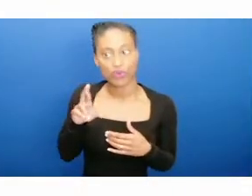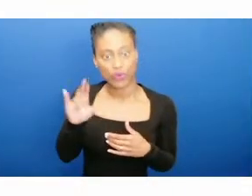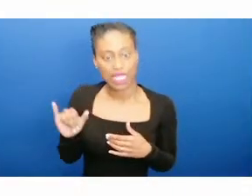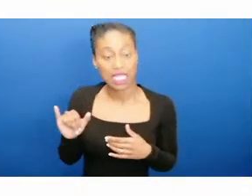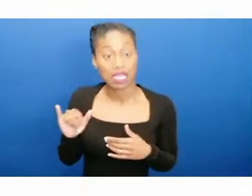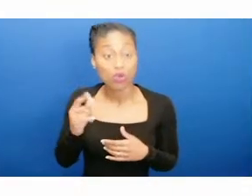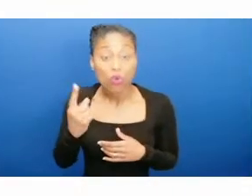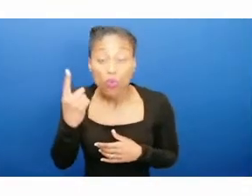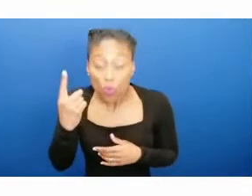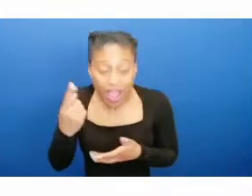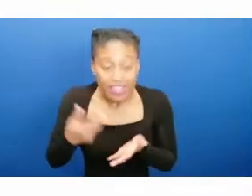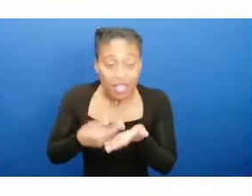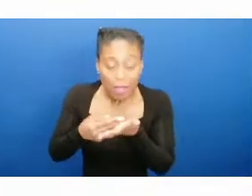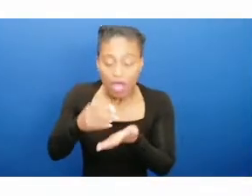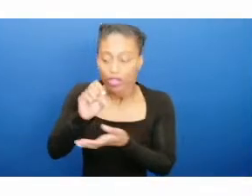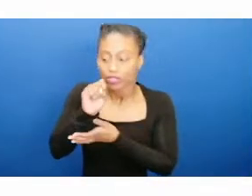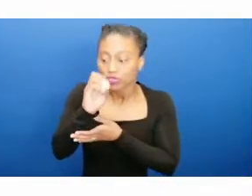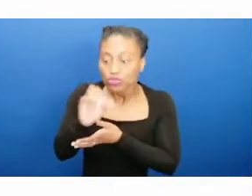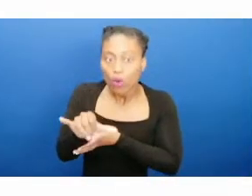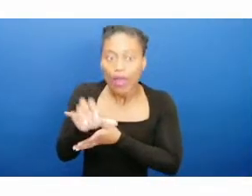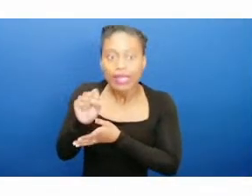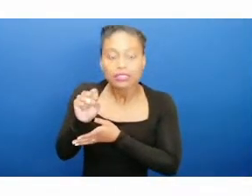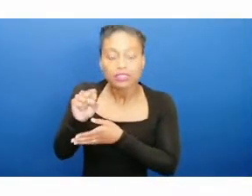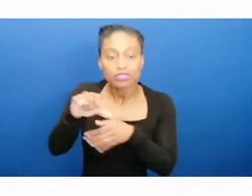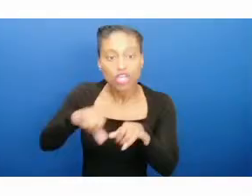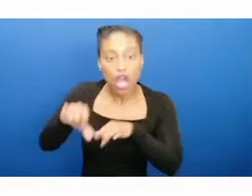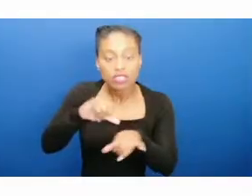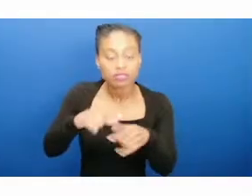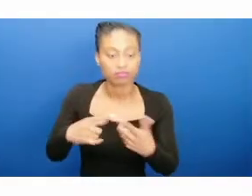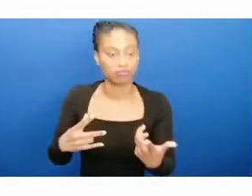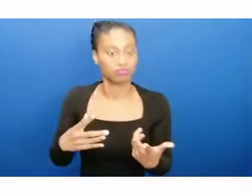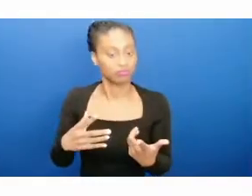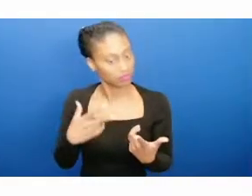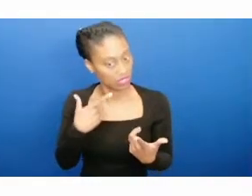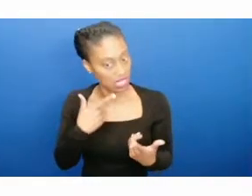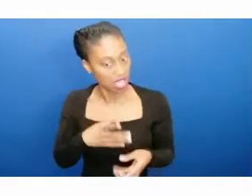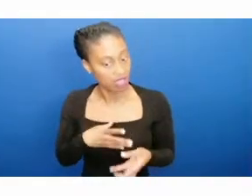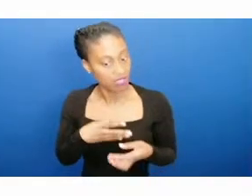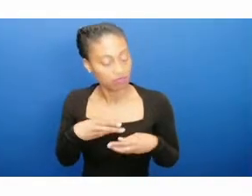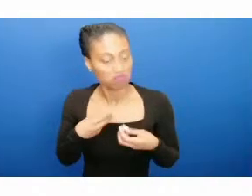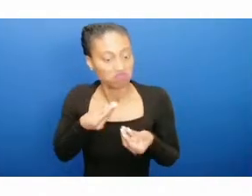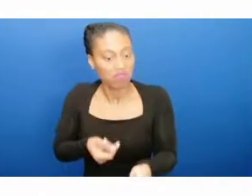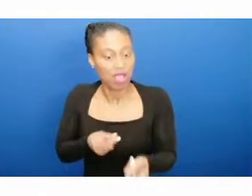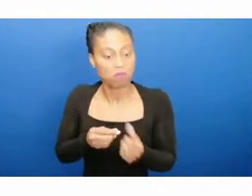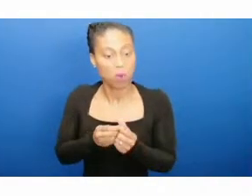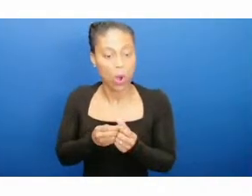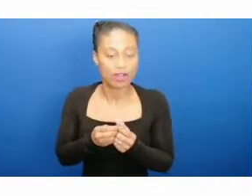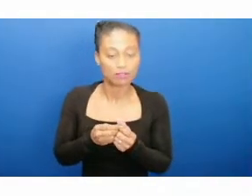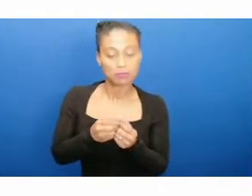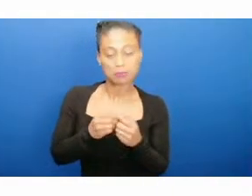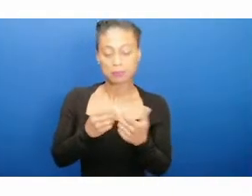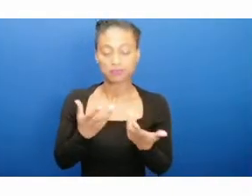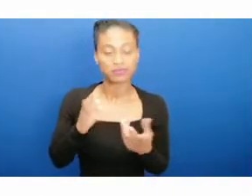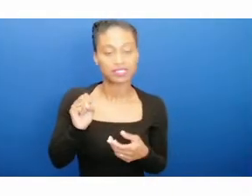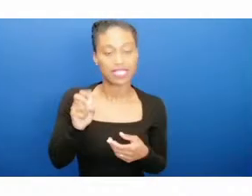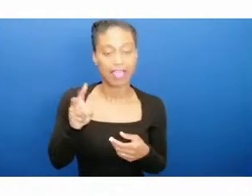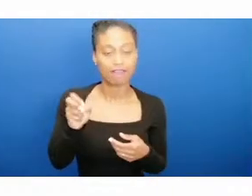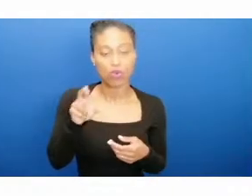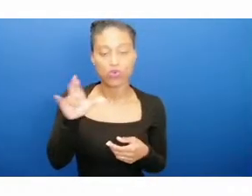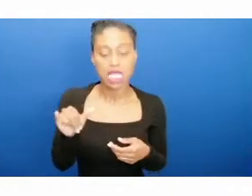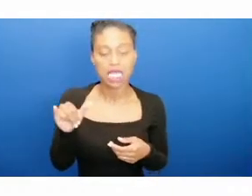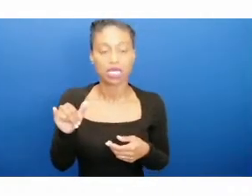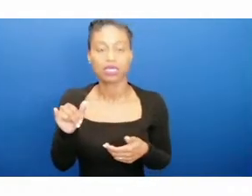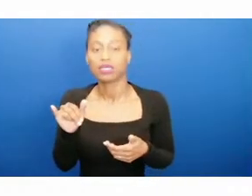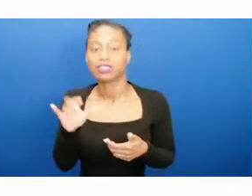soy sauce did an amazing job at imparting savory flavors into this. The chili powder's in there. It's not